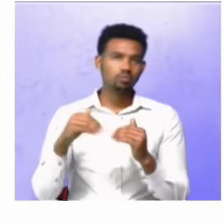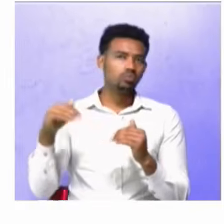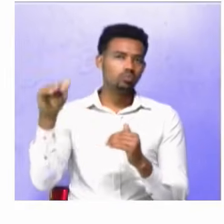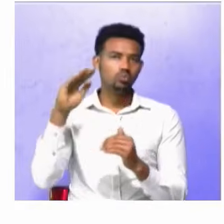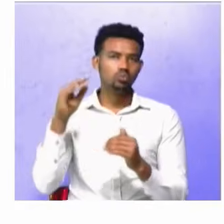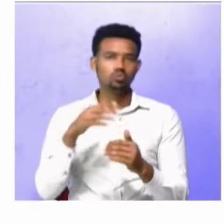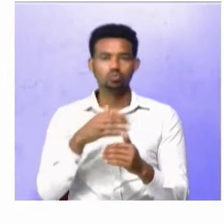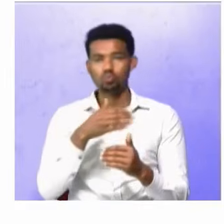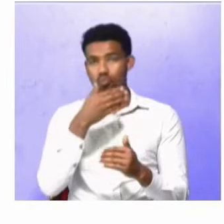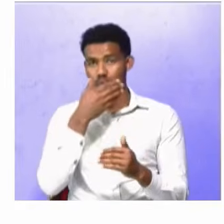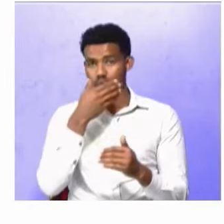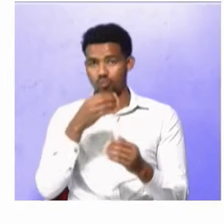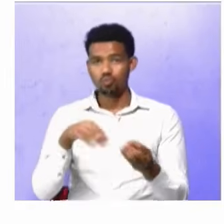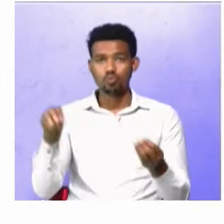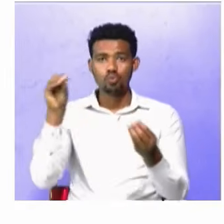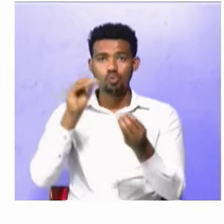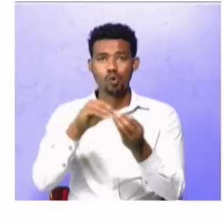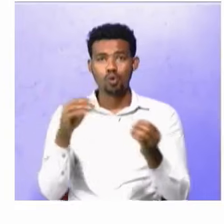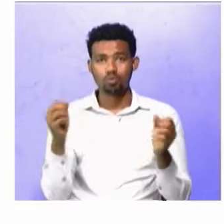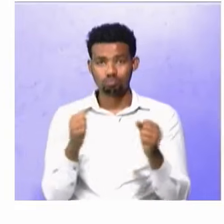Here is dark,